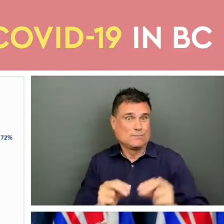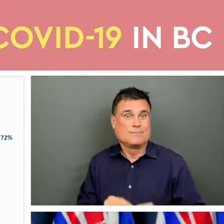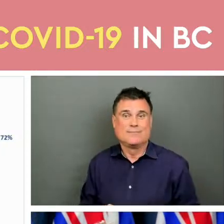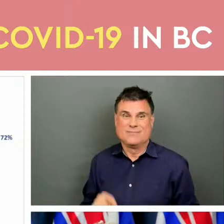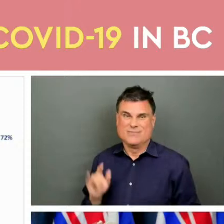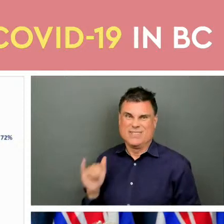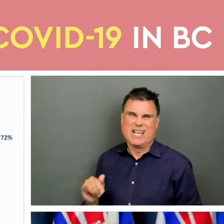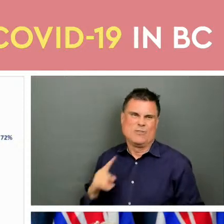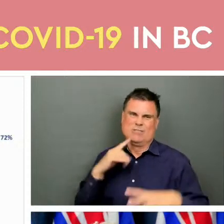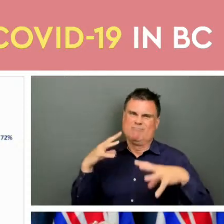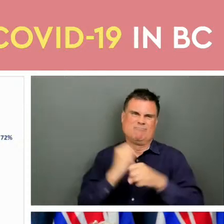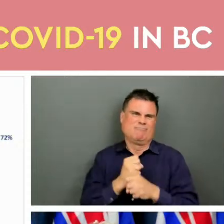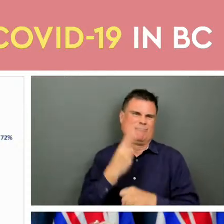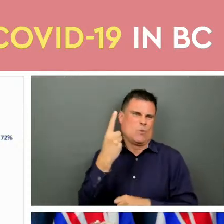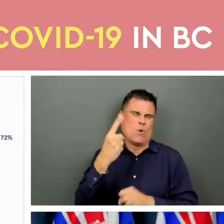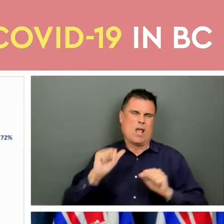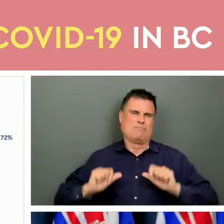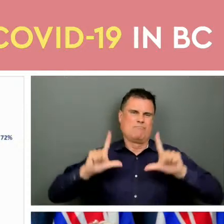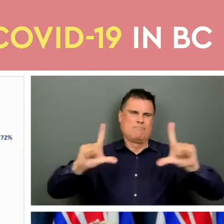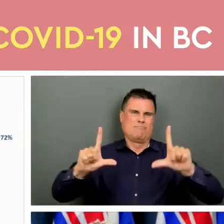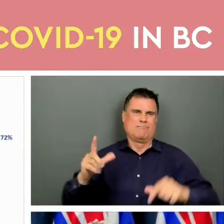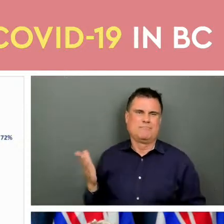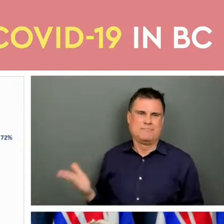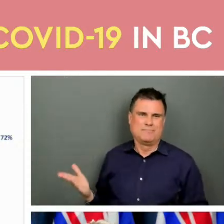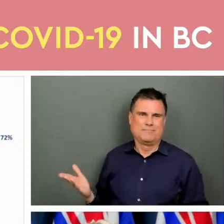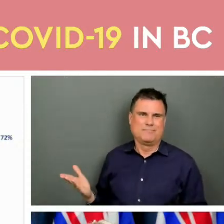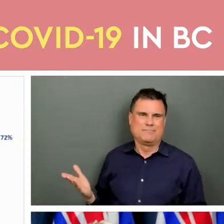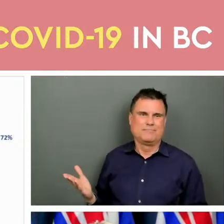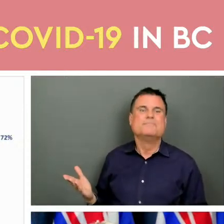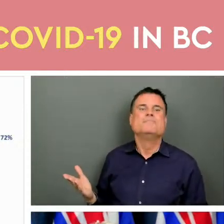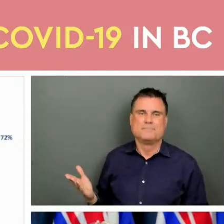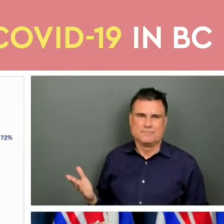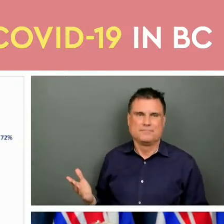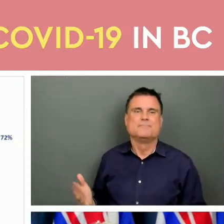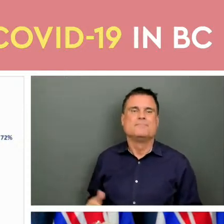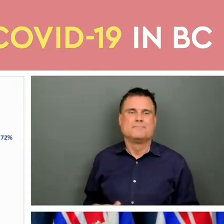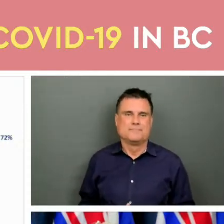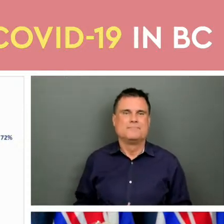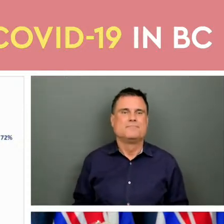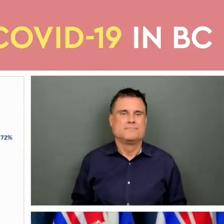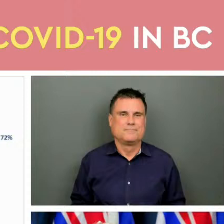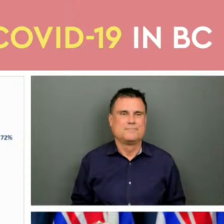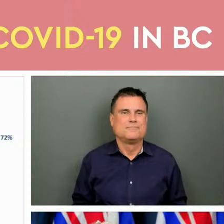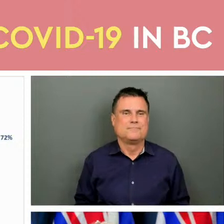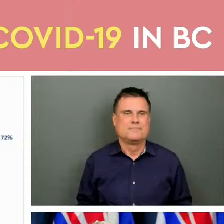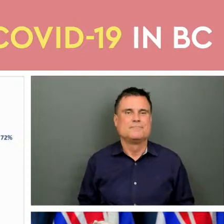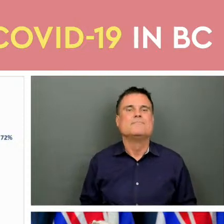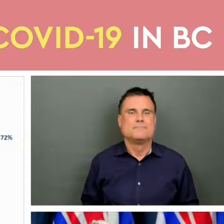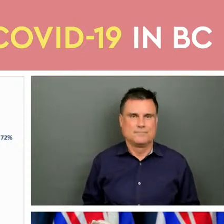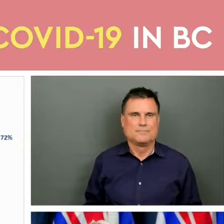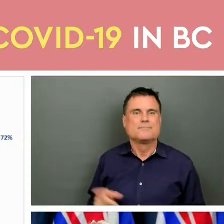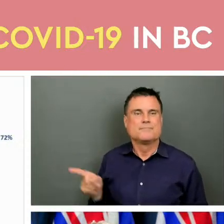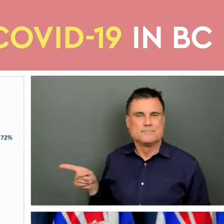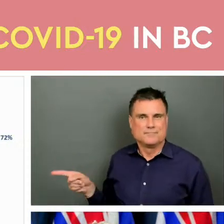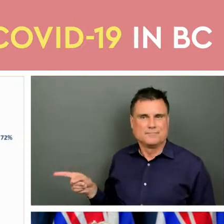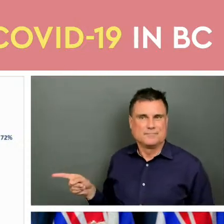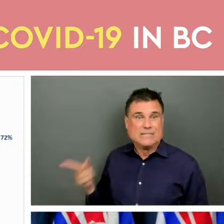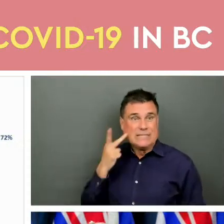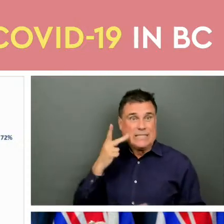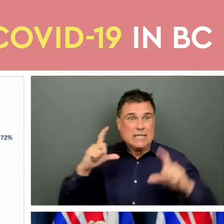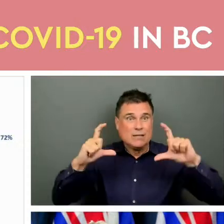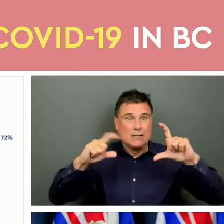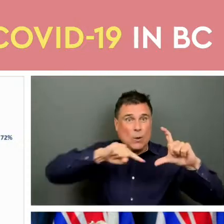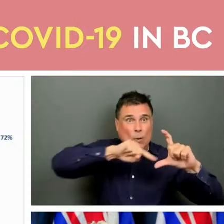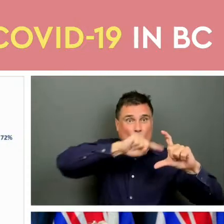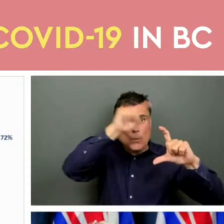one slide. Up on the right, the dial indicates the proportion of people with first doses, which as